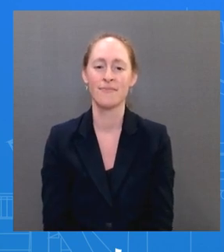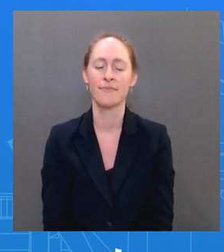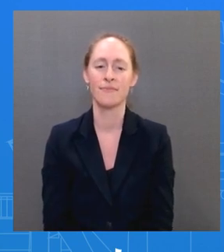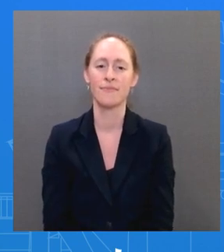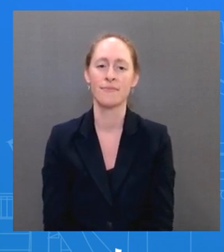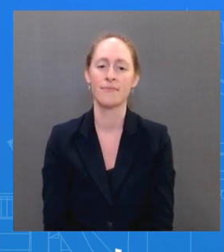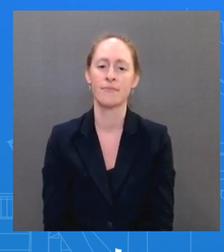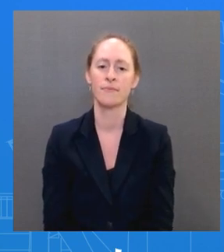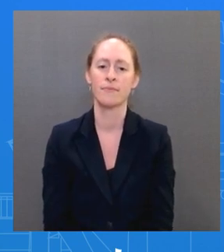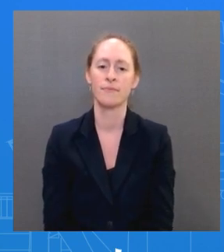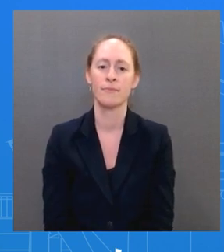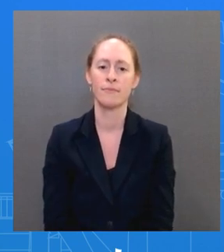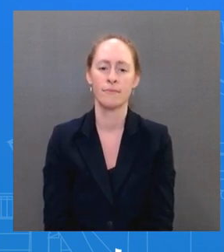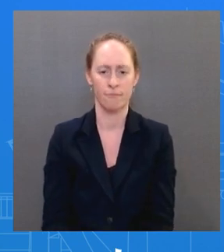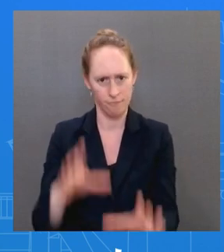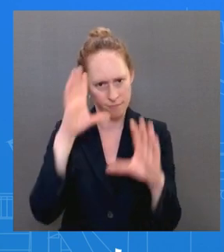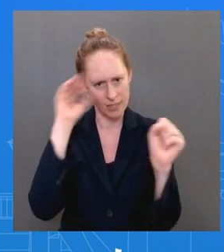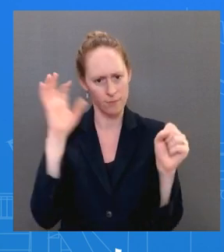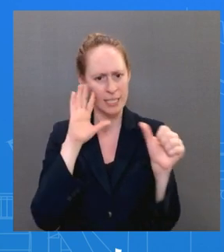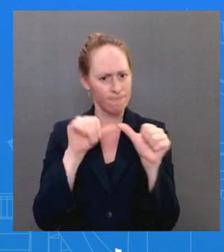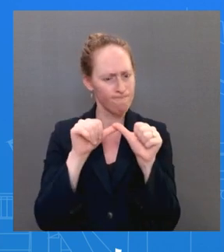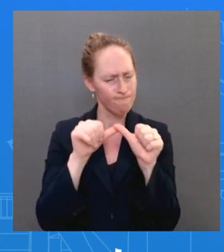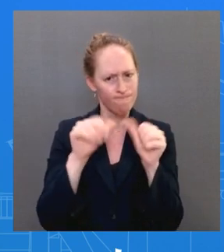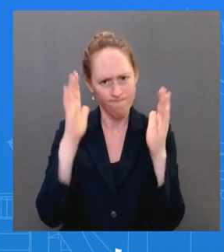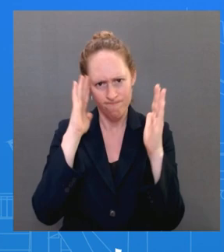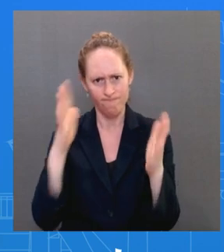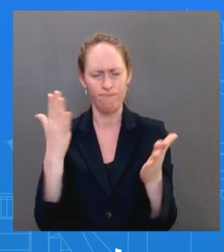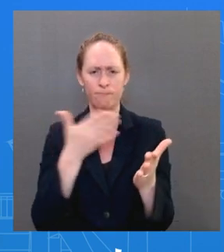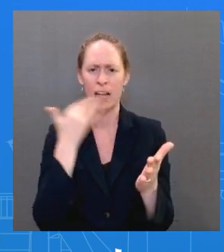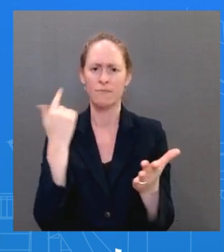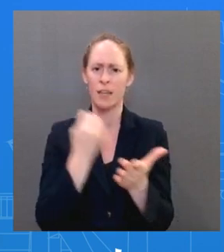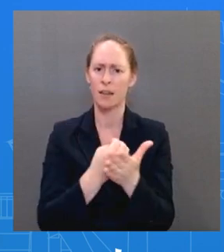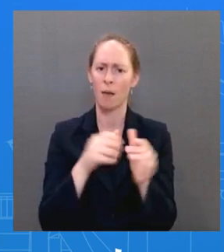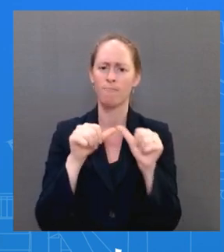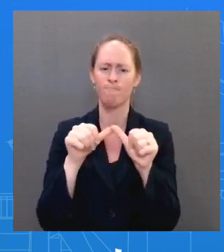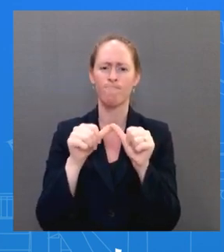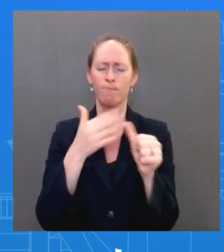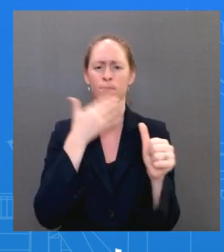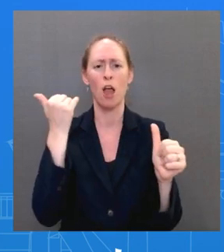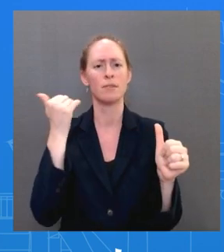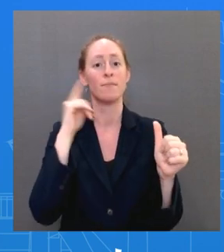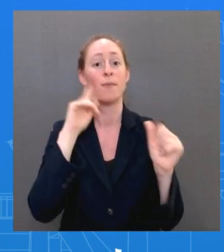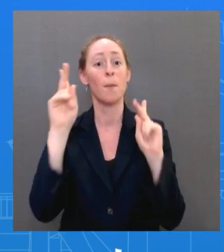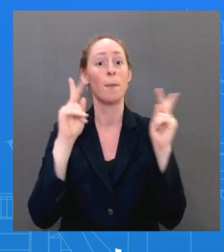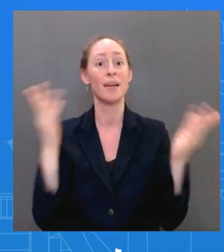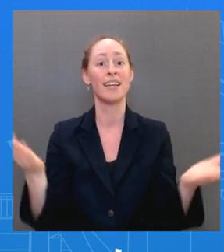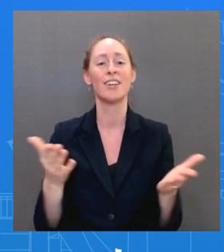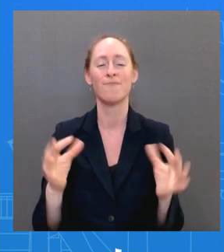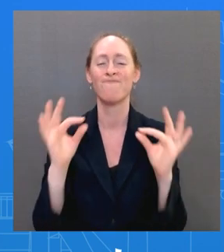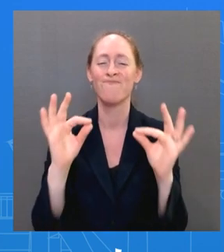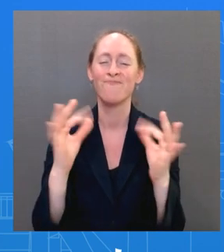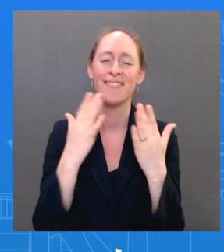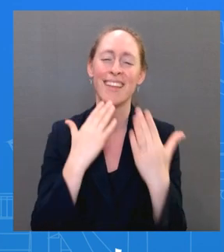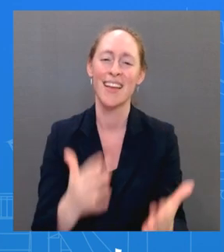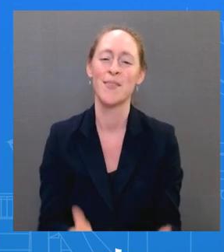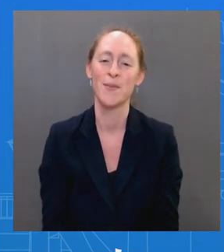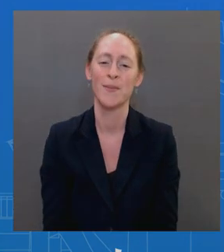comes to the economy. All right, folks. Thank you so much. Dr. Jha, just one more on the president. Thank you, everybody.